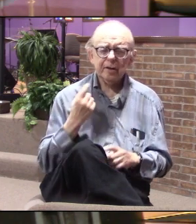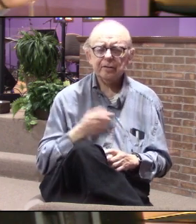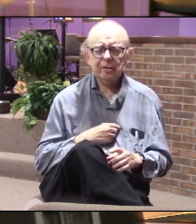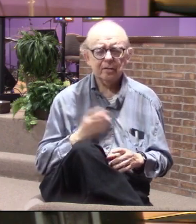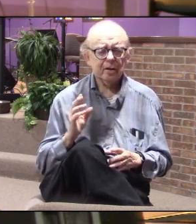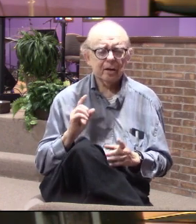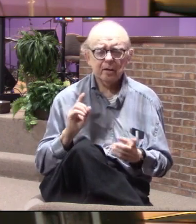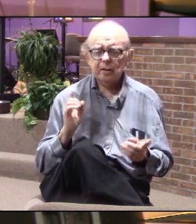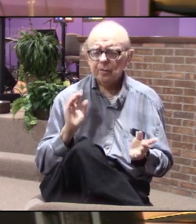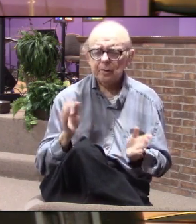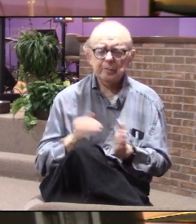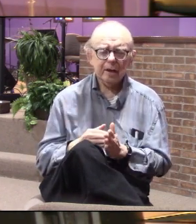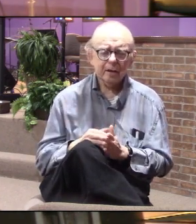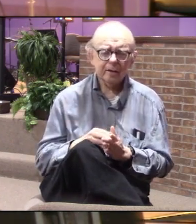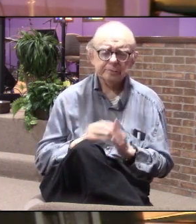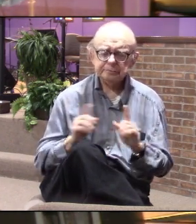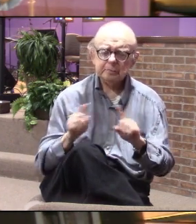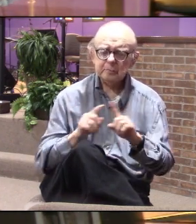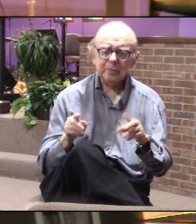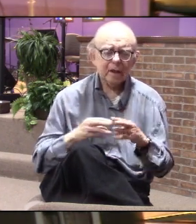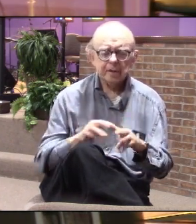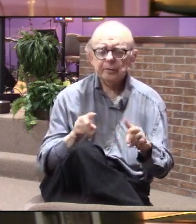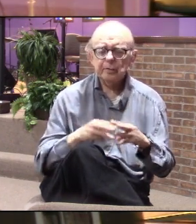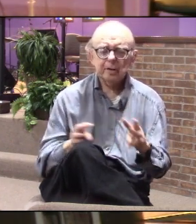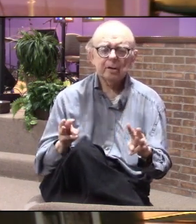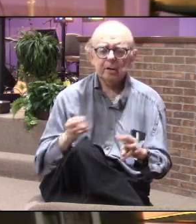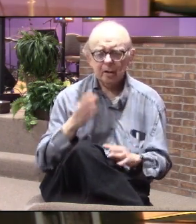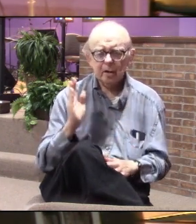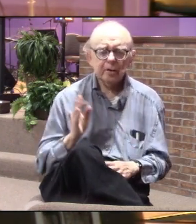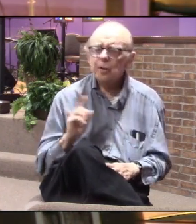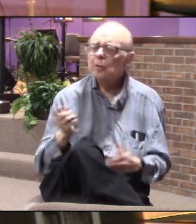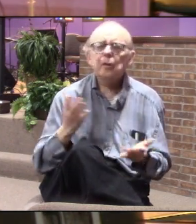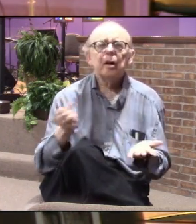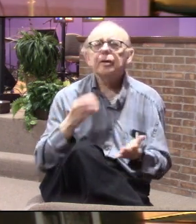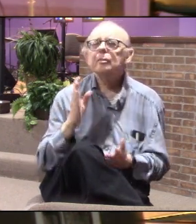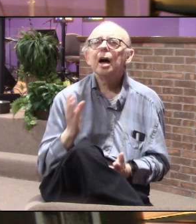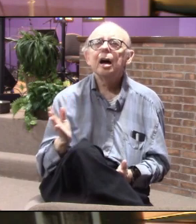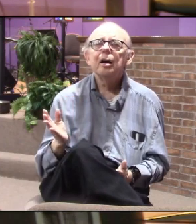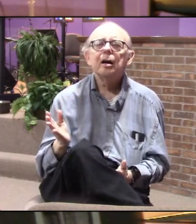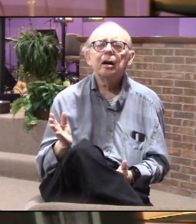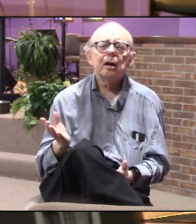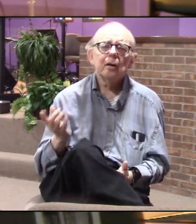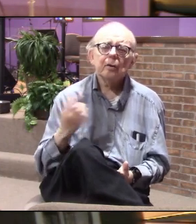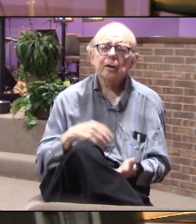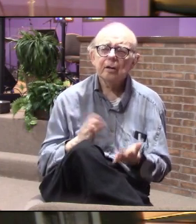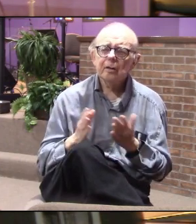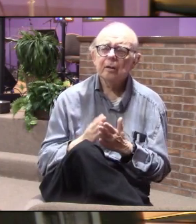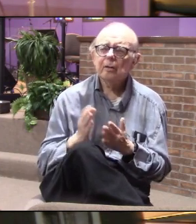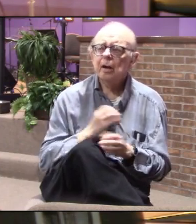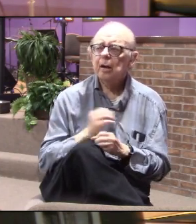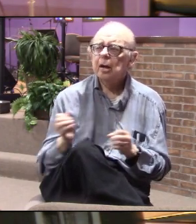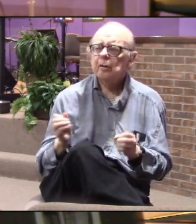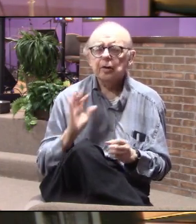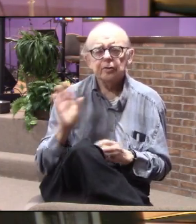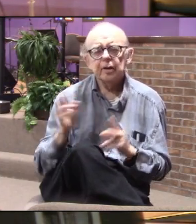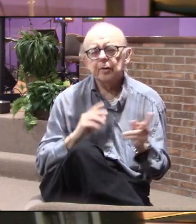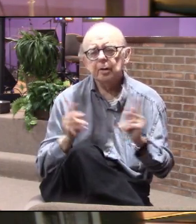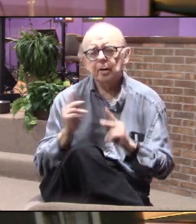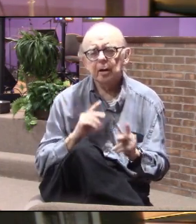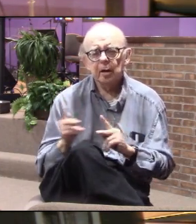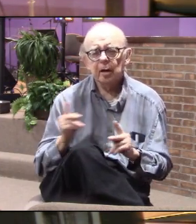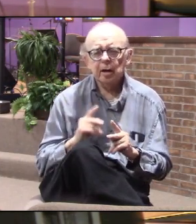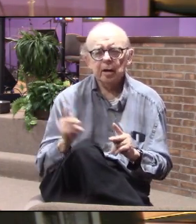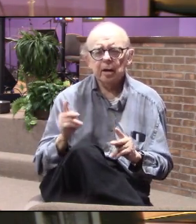keep turning back and going this way and going that way. God, where are you? Will you come and save your people? And